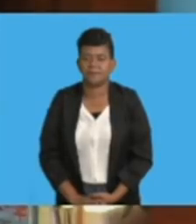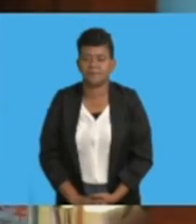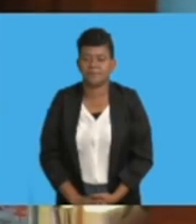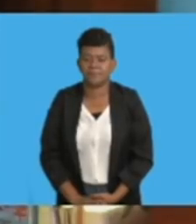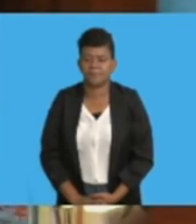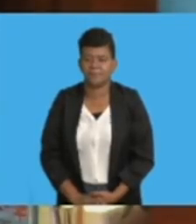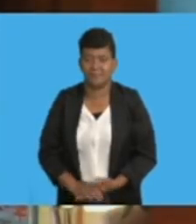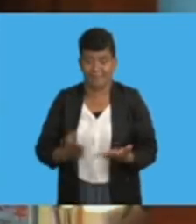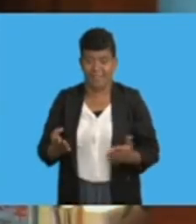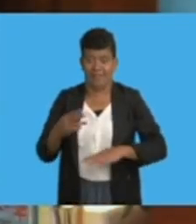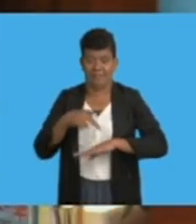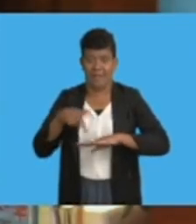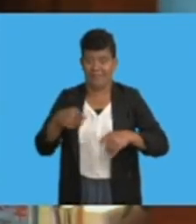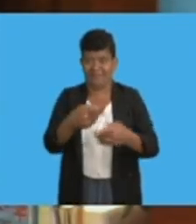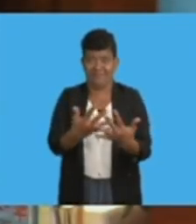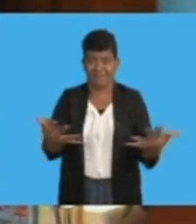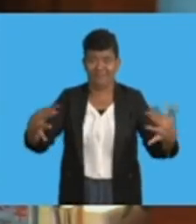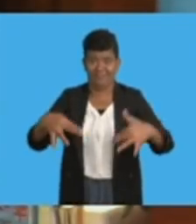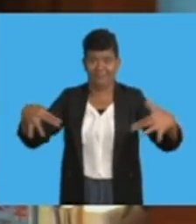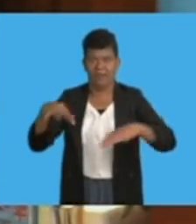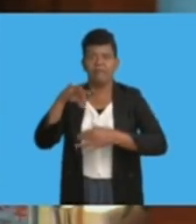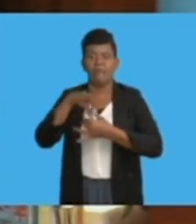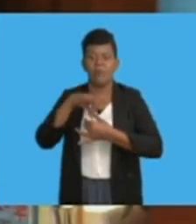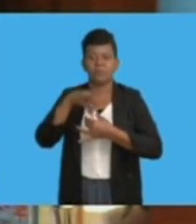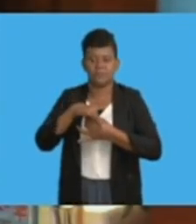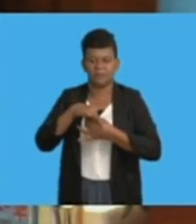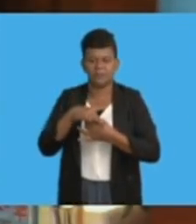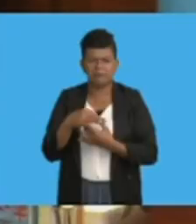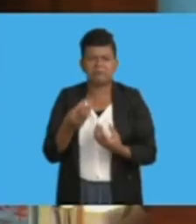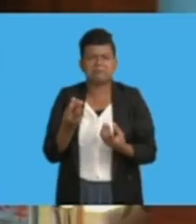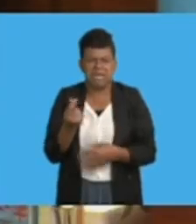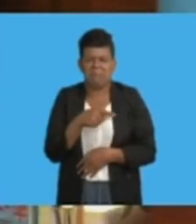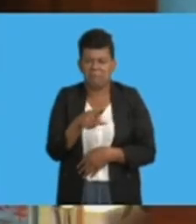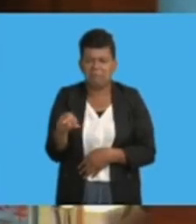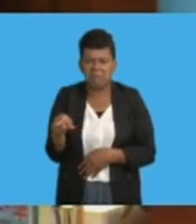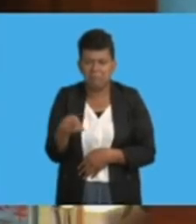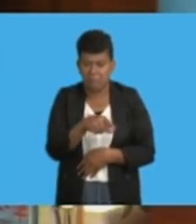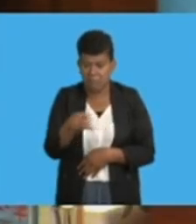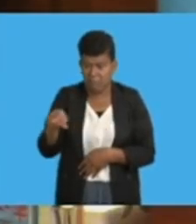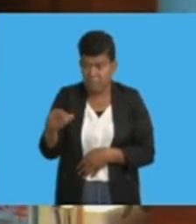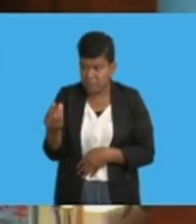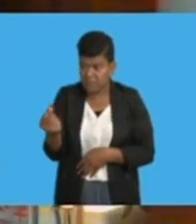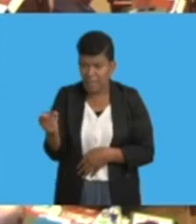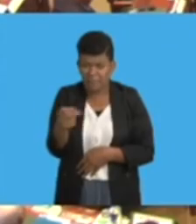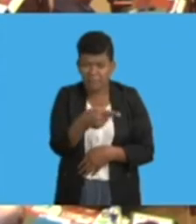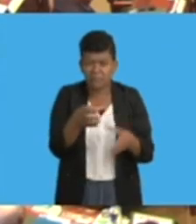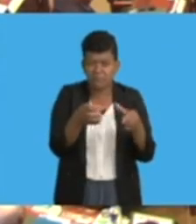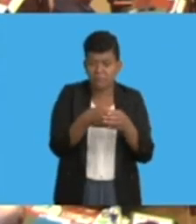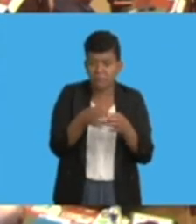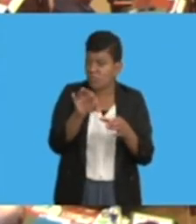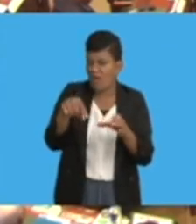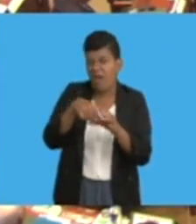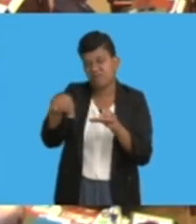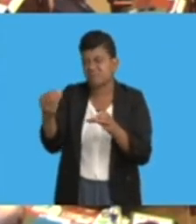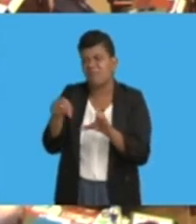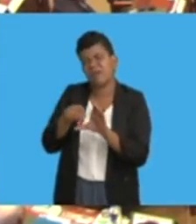The Parliament will now vote, given that we still have some members of the opposition here with us.